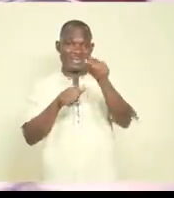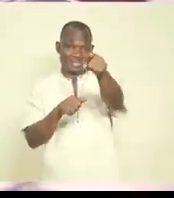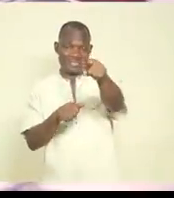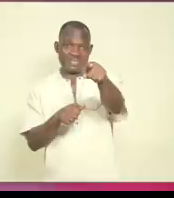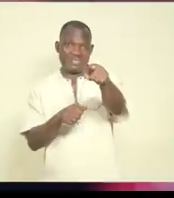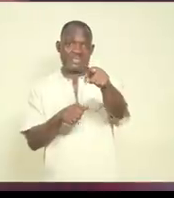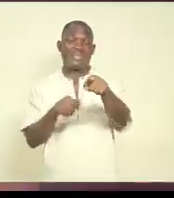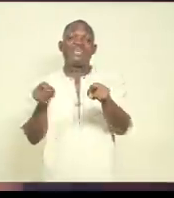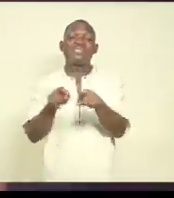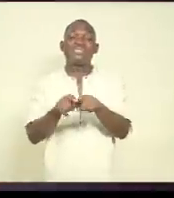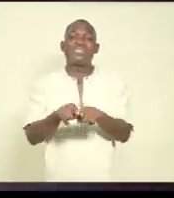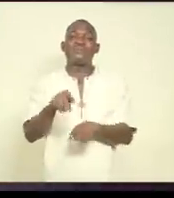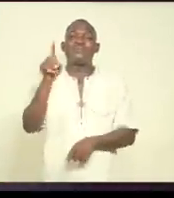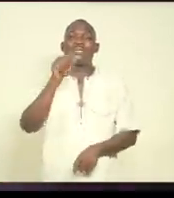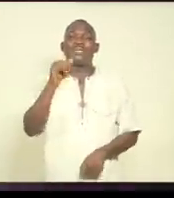Zaina.